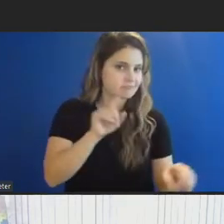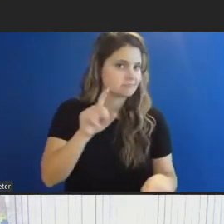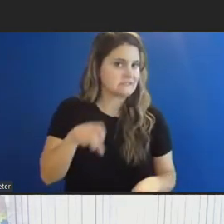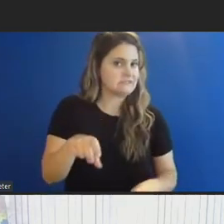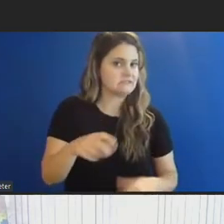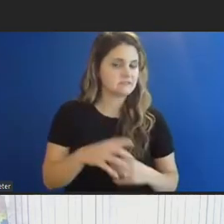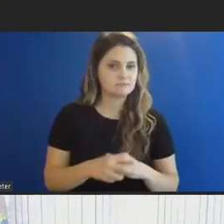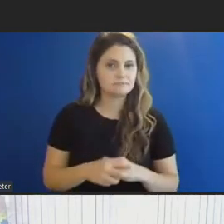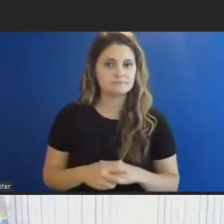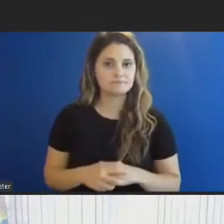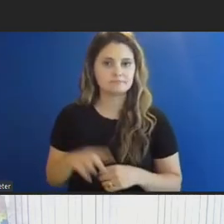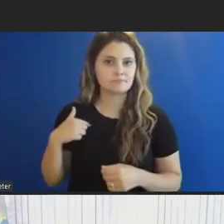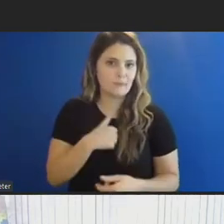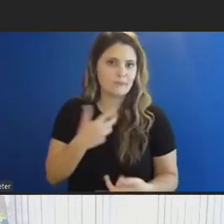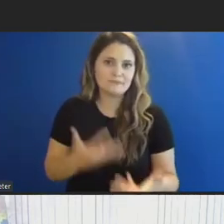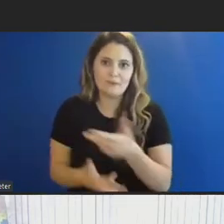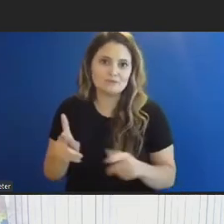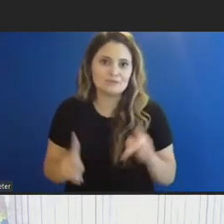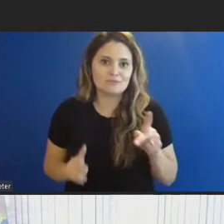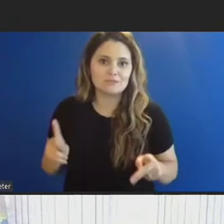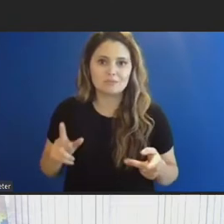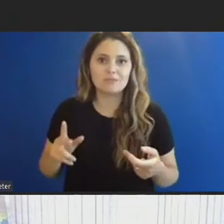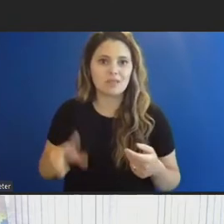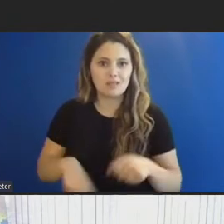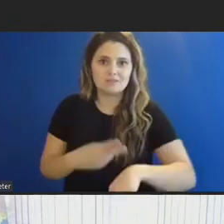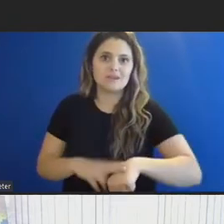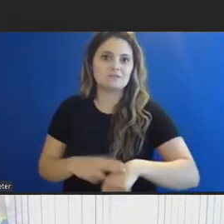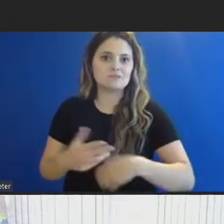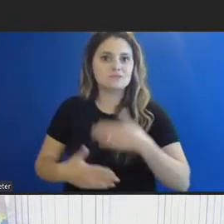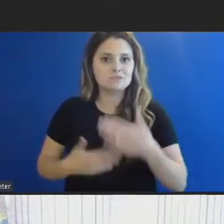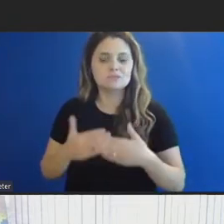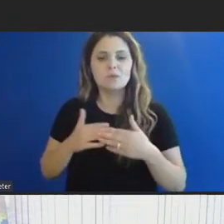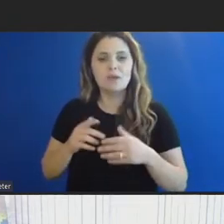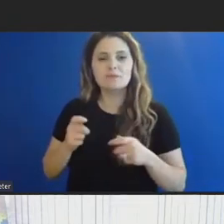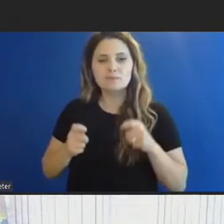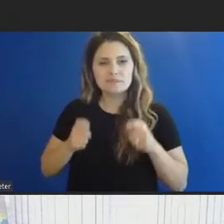social beings by nature. We just have to go about things differently.